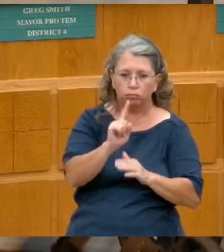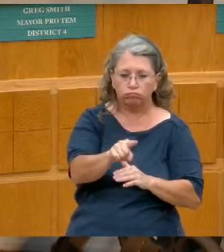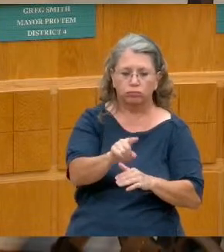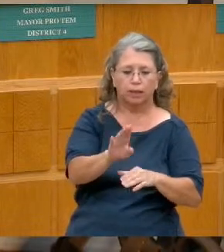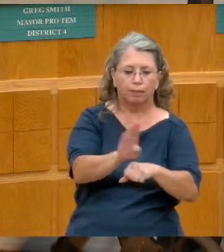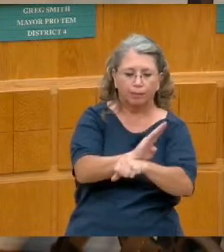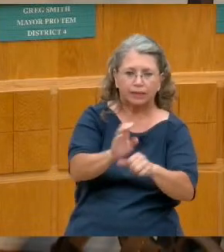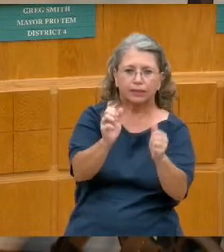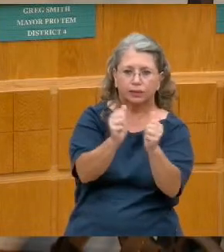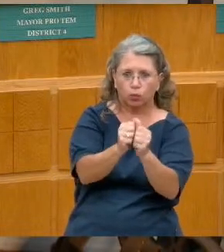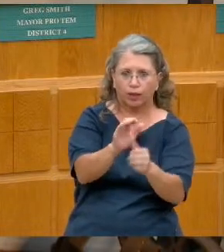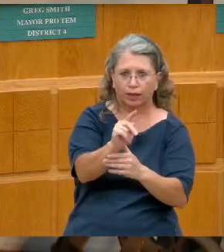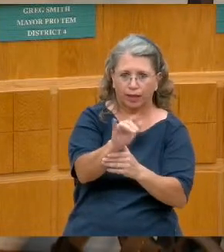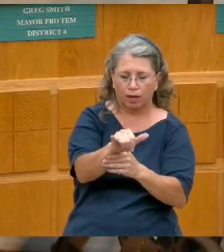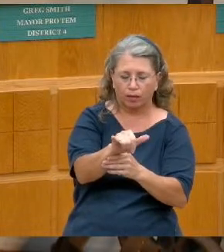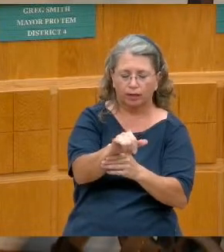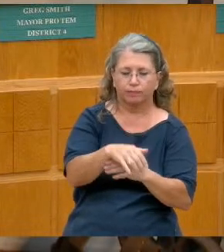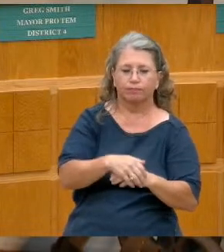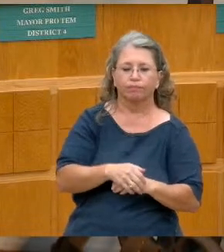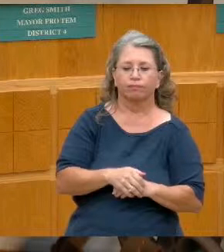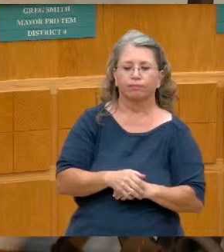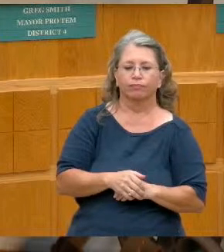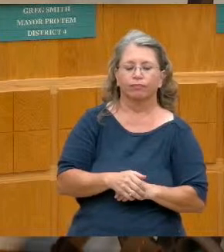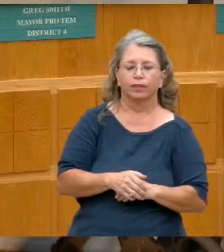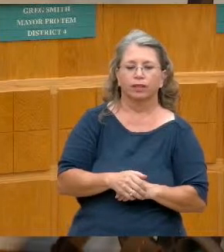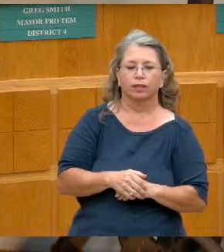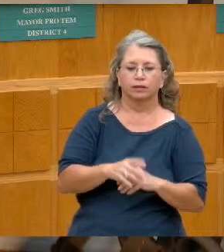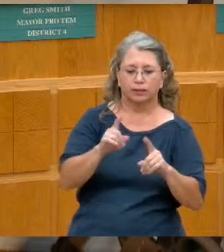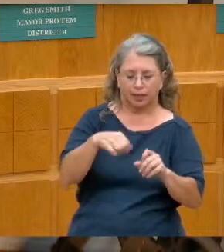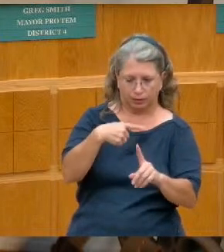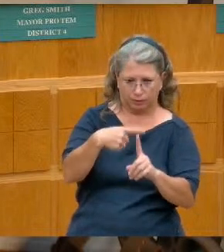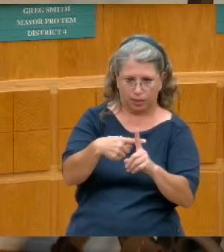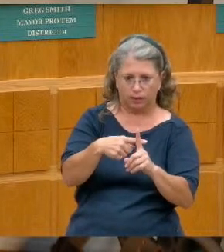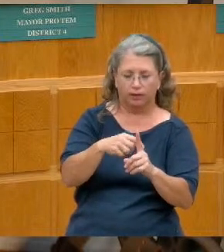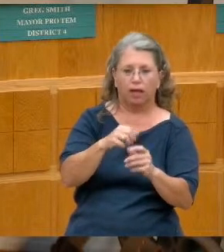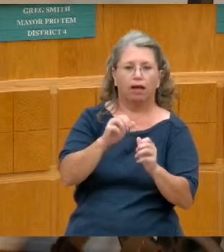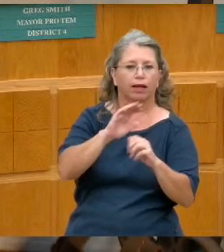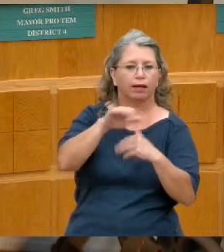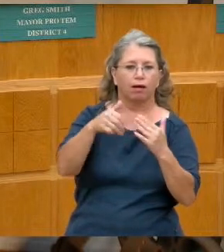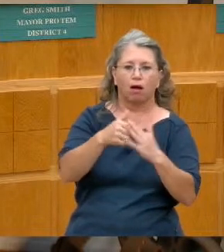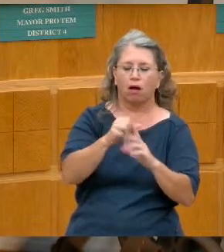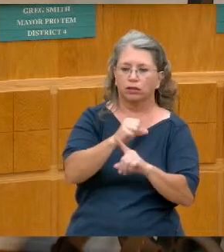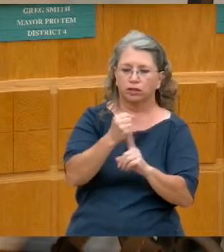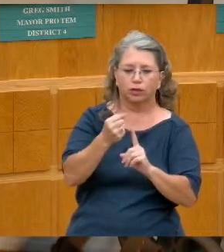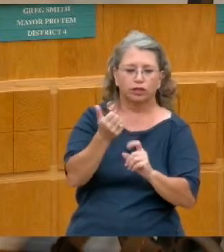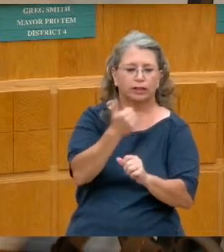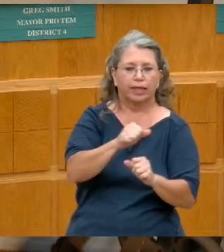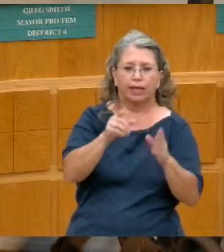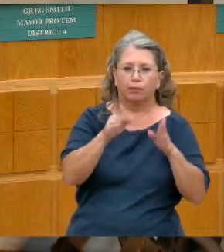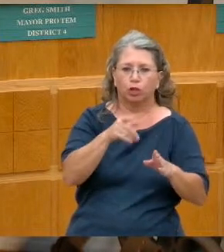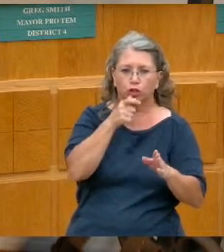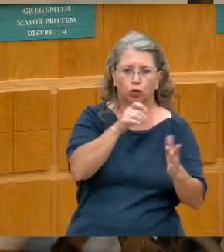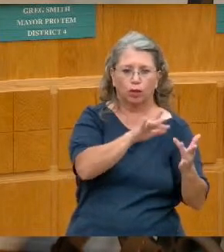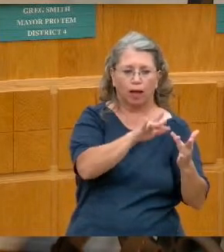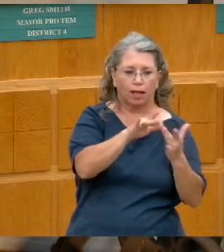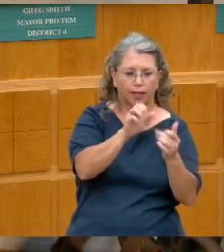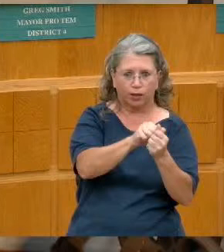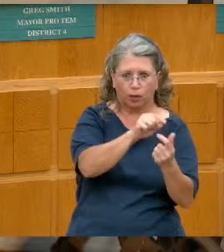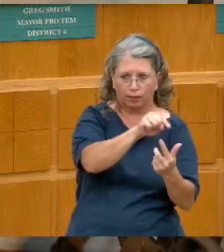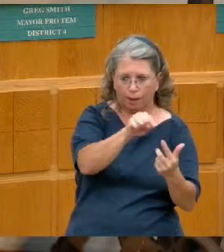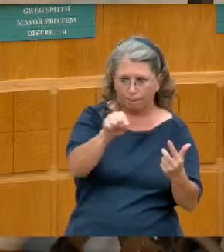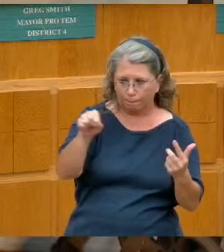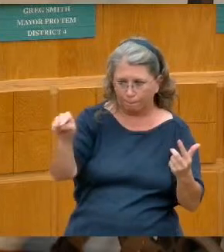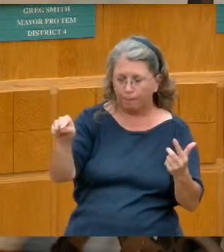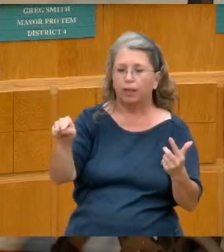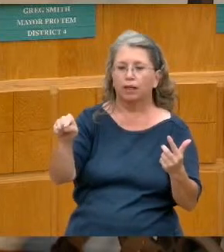direct contacts have been asked to quarantine. They have also been asked to test, and offices have